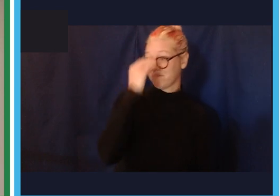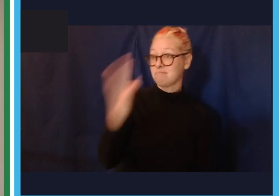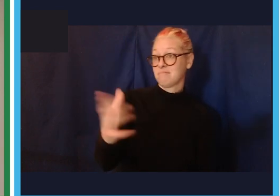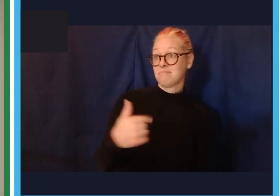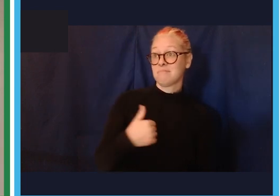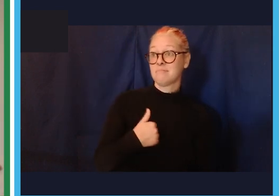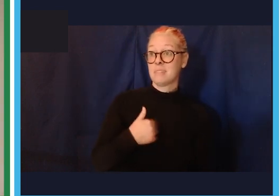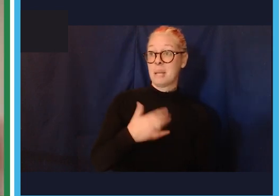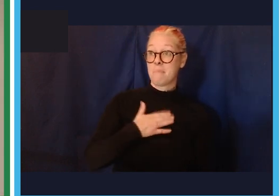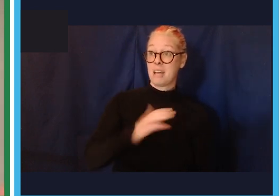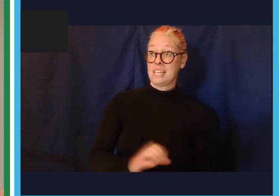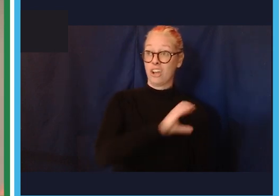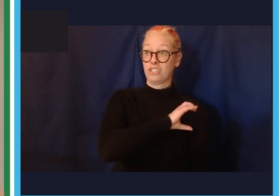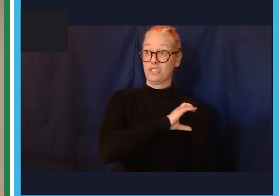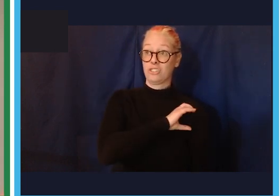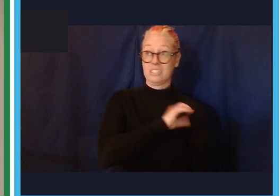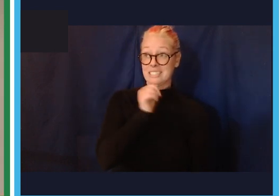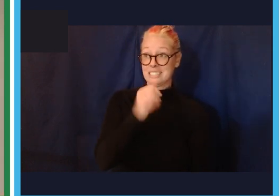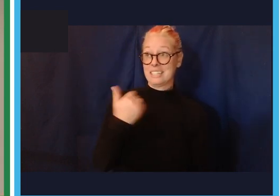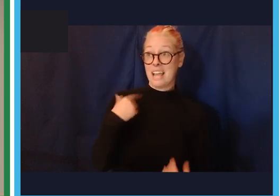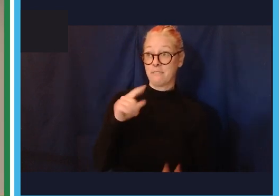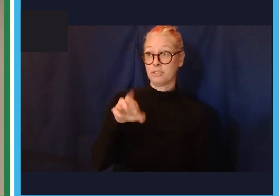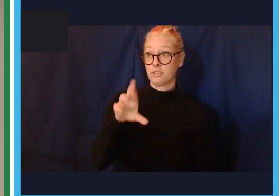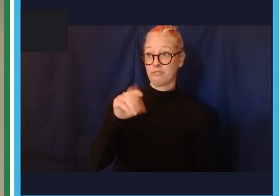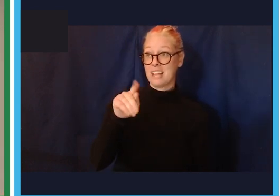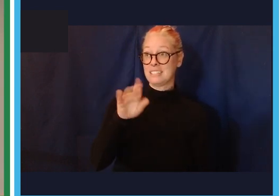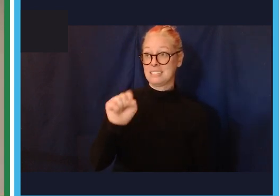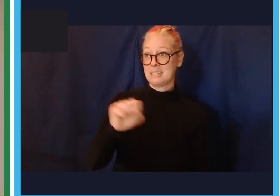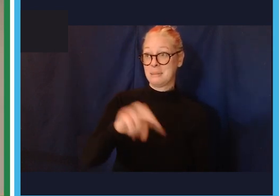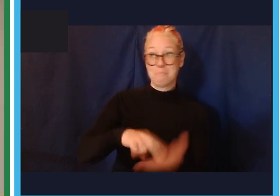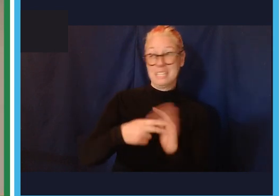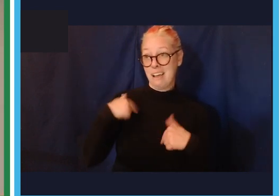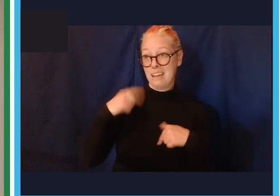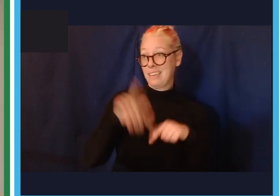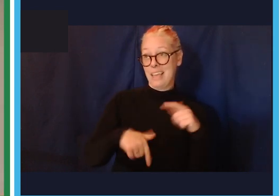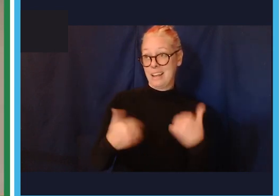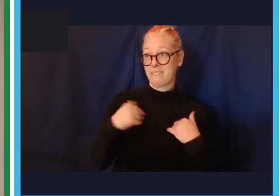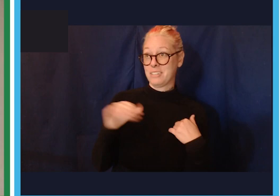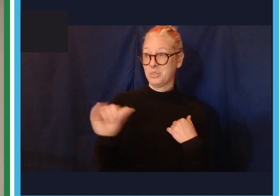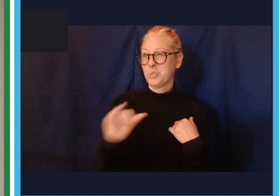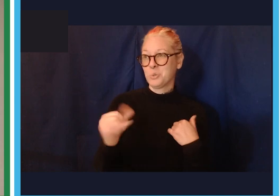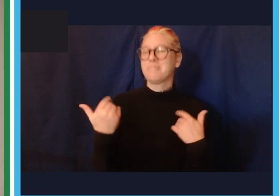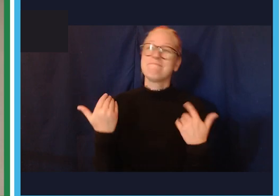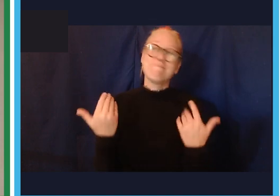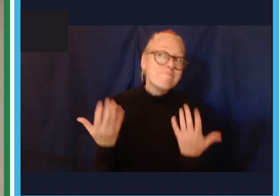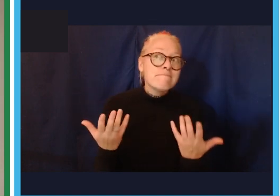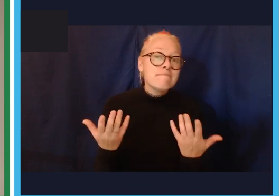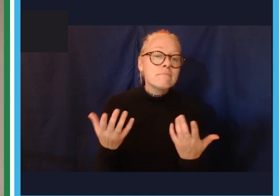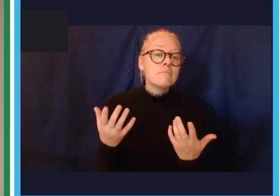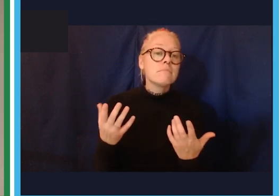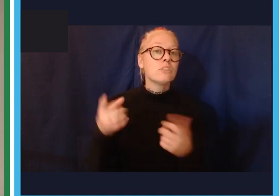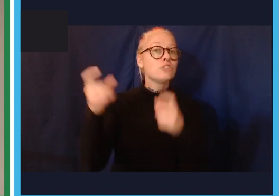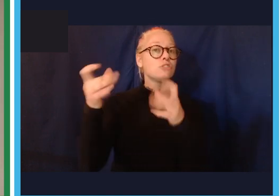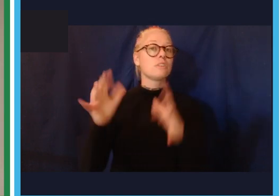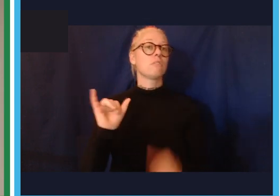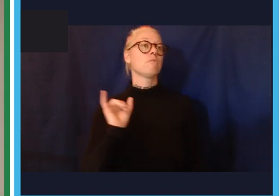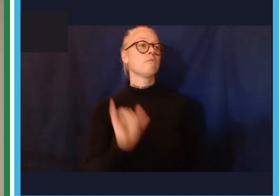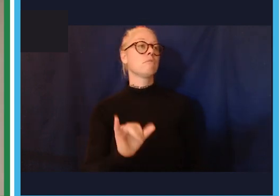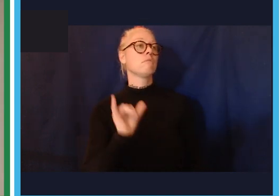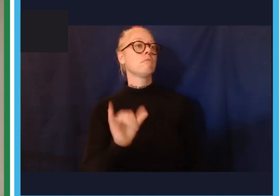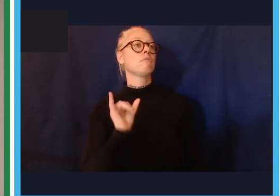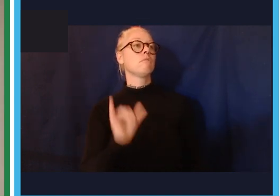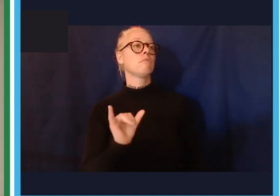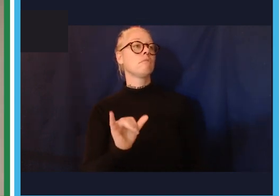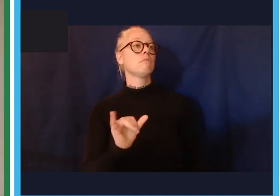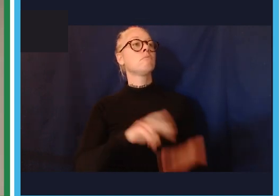me in that role. But it was still a concern of his. I know that there have been other times where the stigma surrounding Tourette